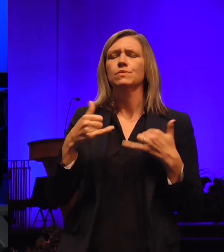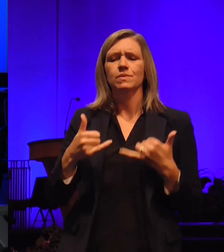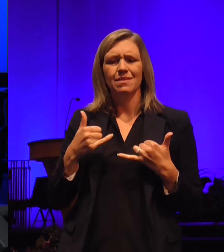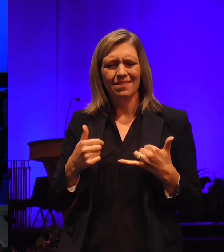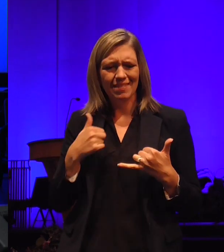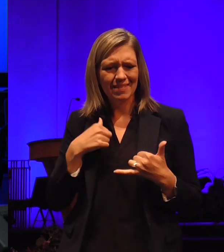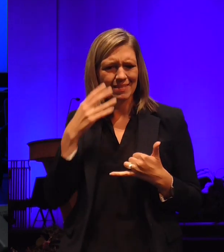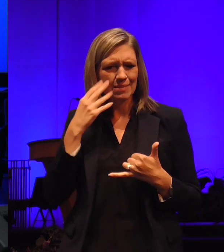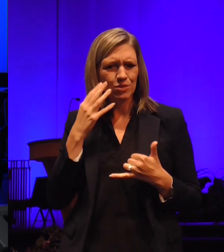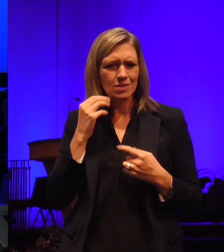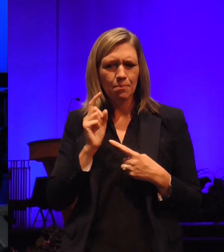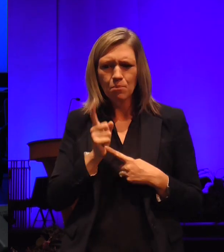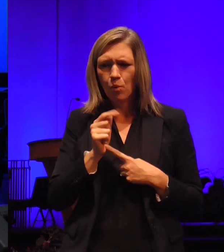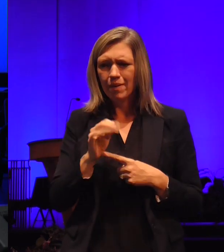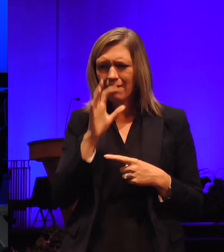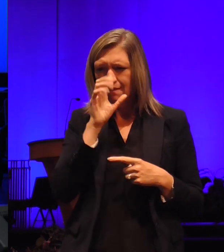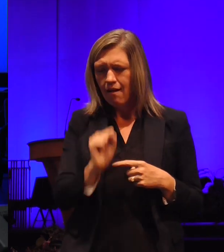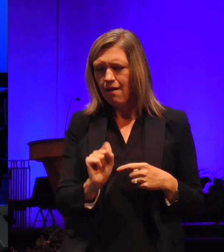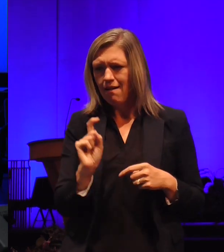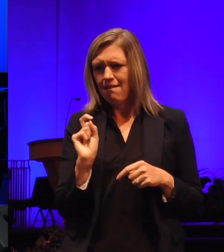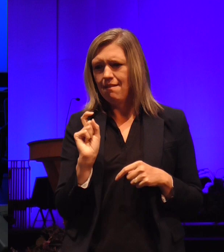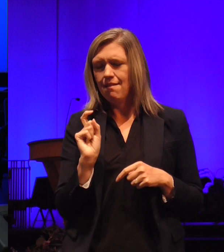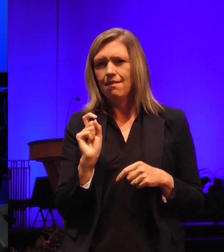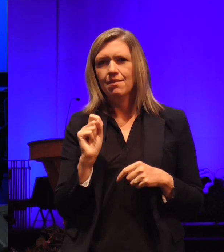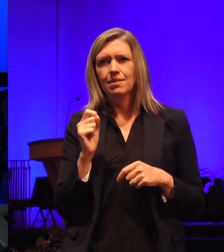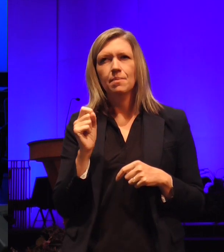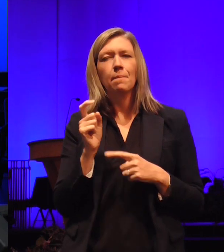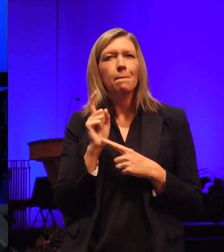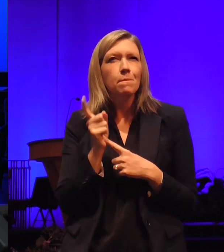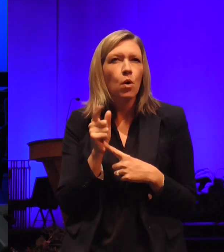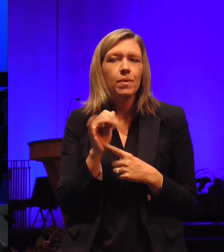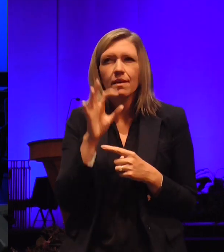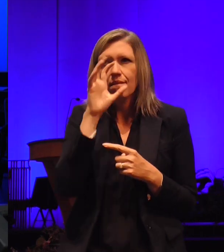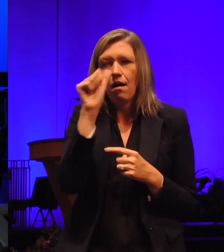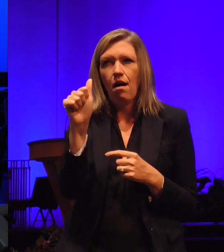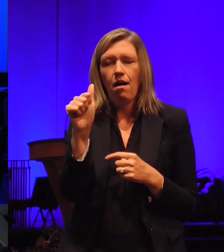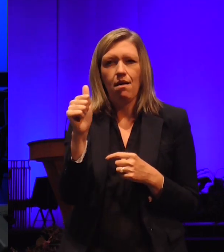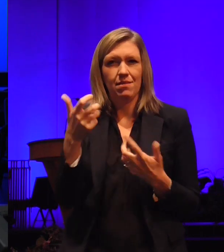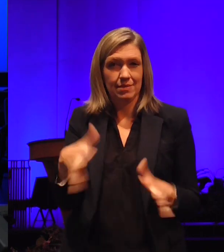today? Did I have my moment of awe today?